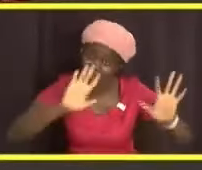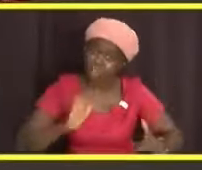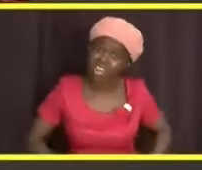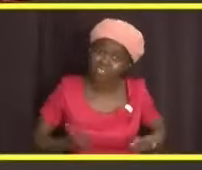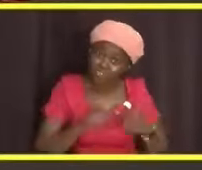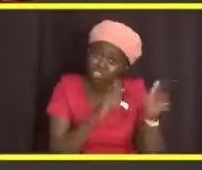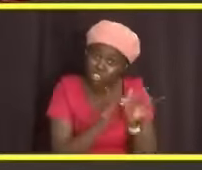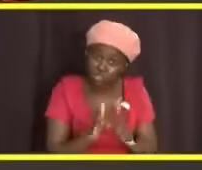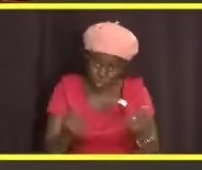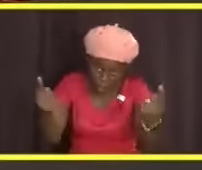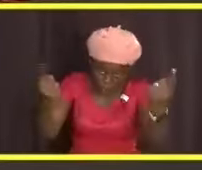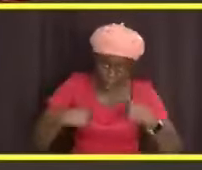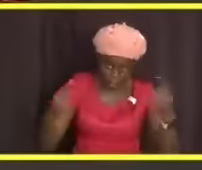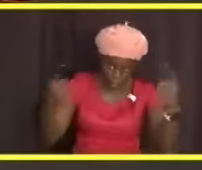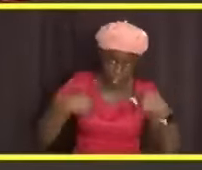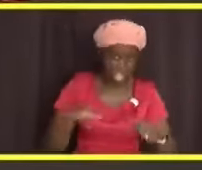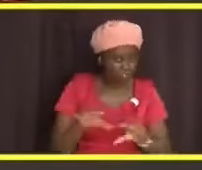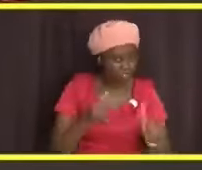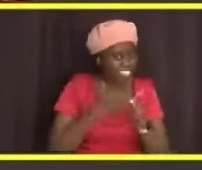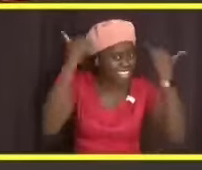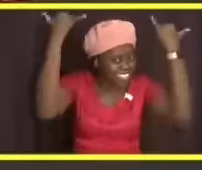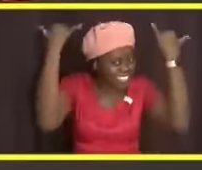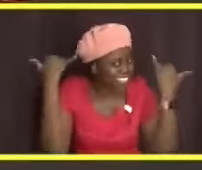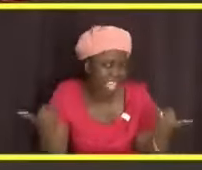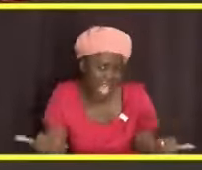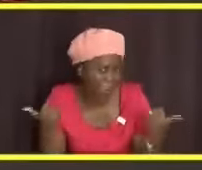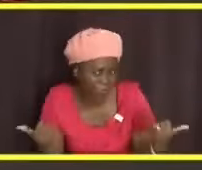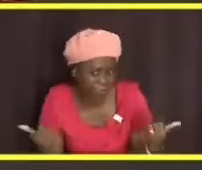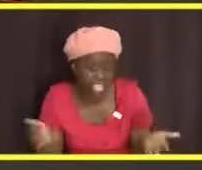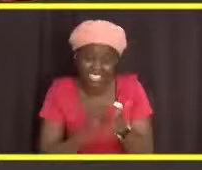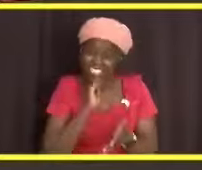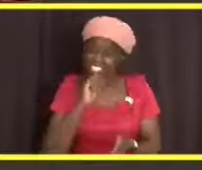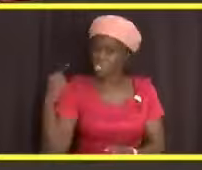do so now. That's the only way you can